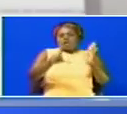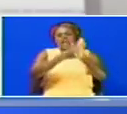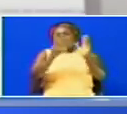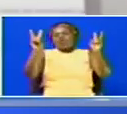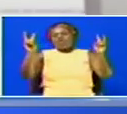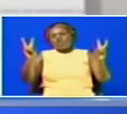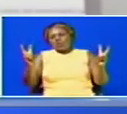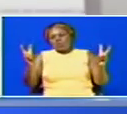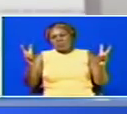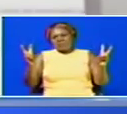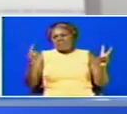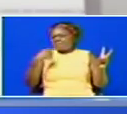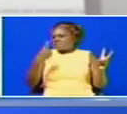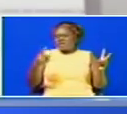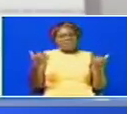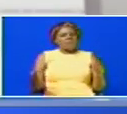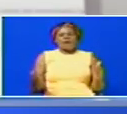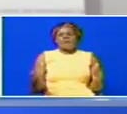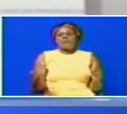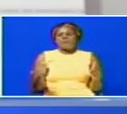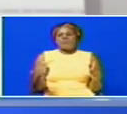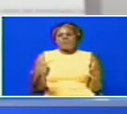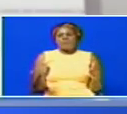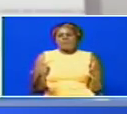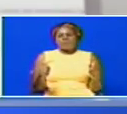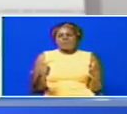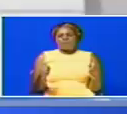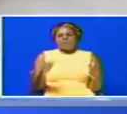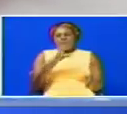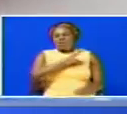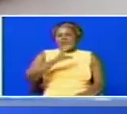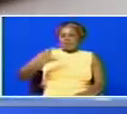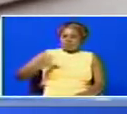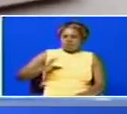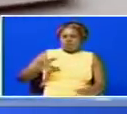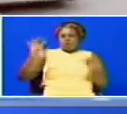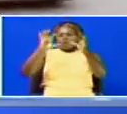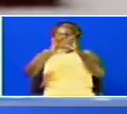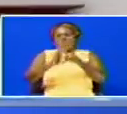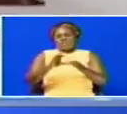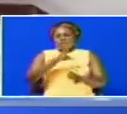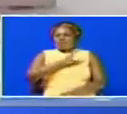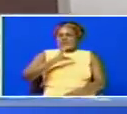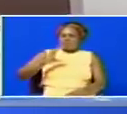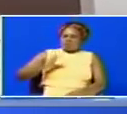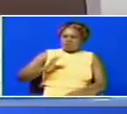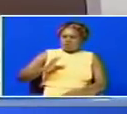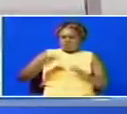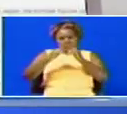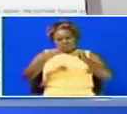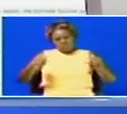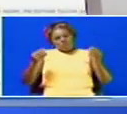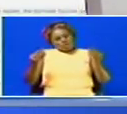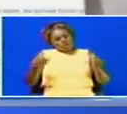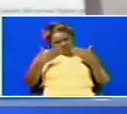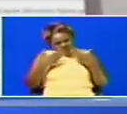issues, what was it about, was it personnel at the IEBC, was it about the commissioners and the unity in the commission, if there were any divisions, were they